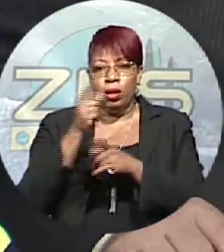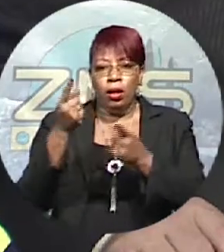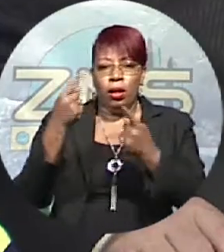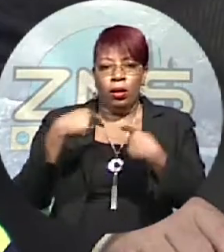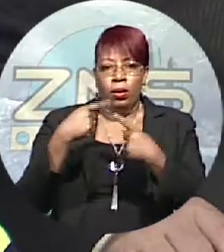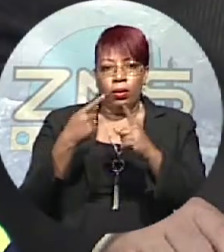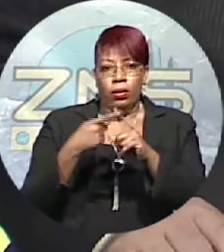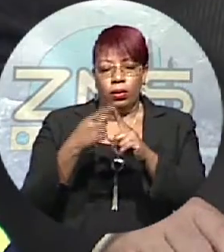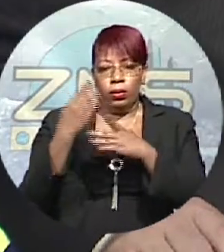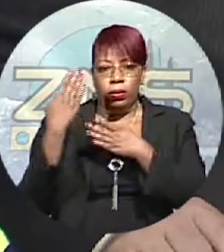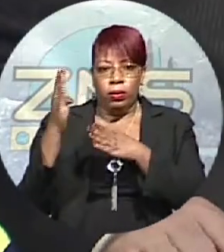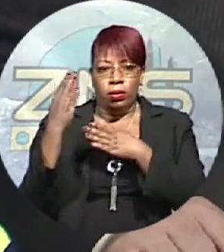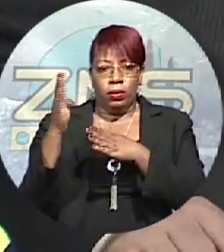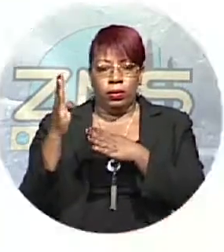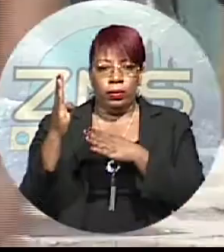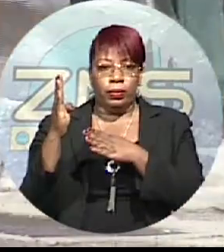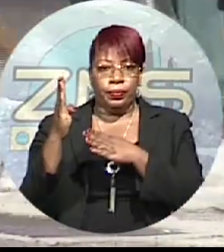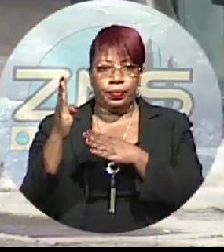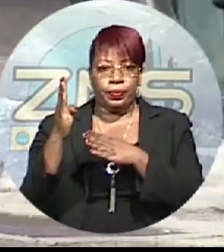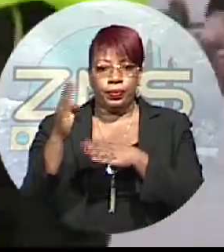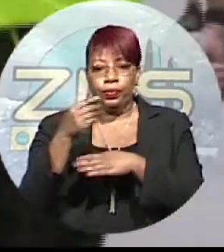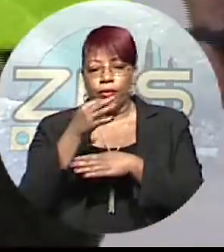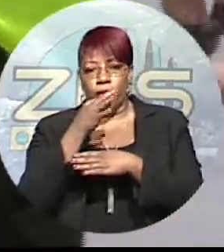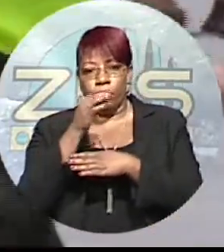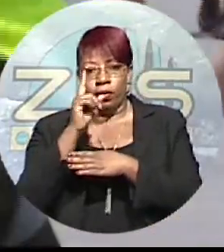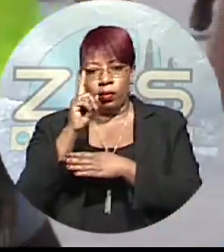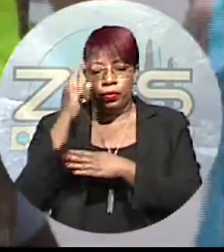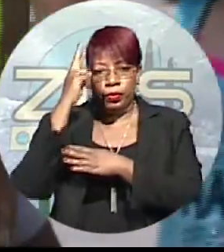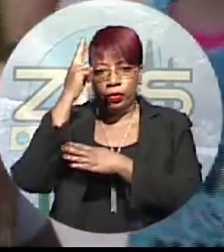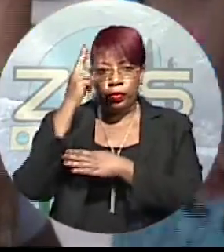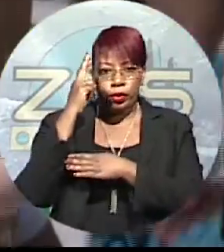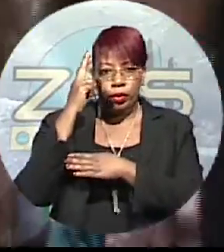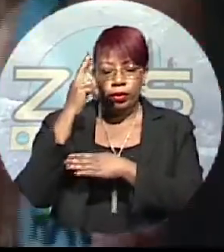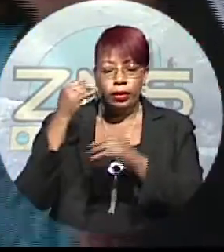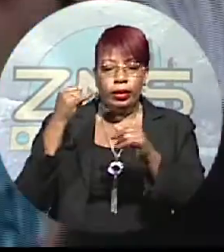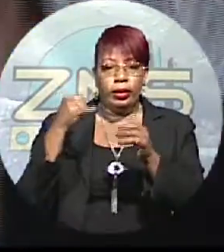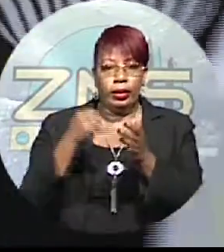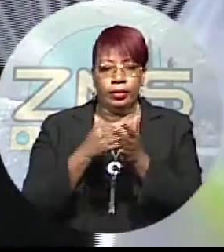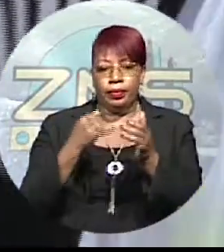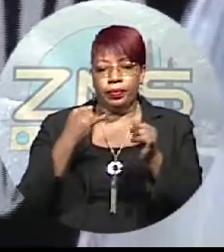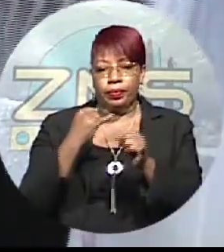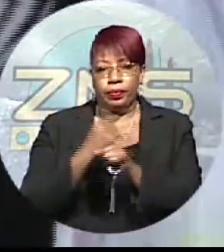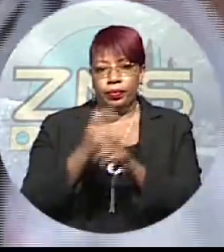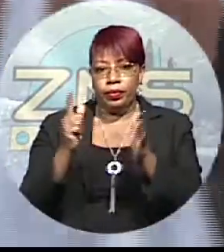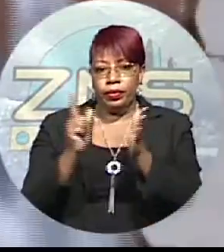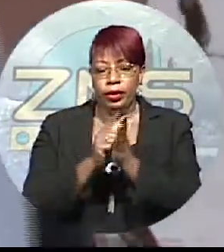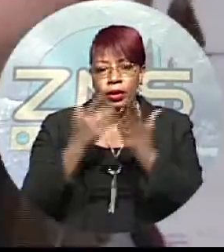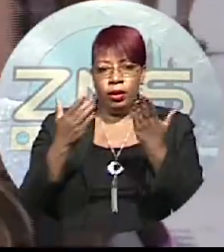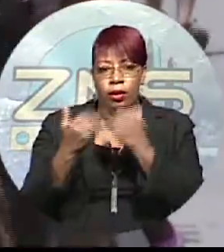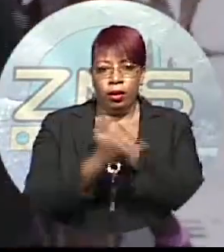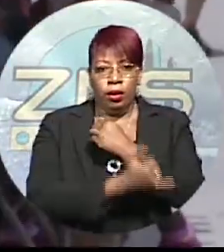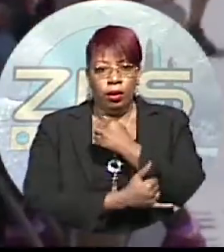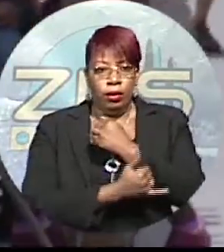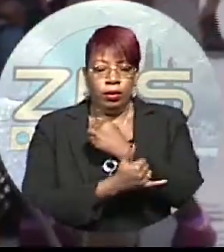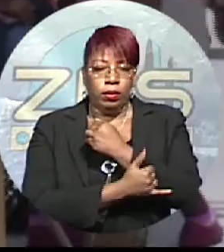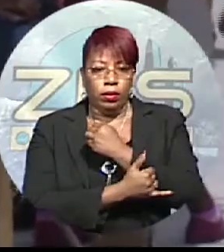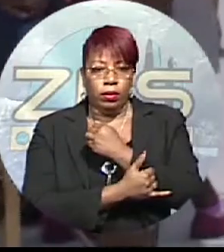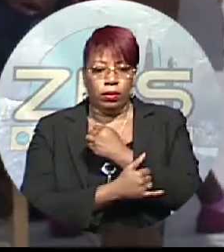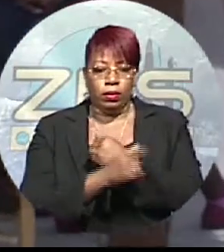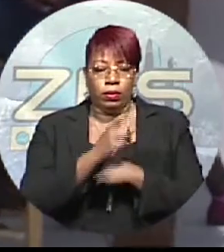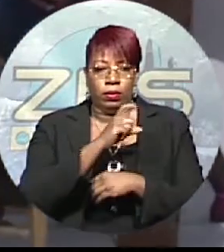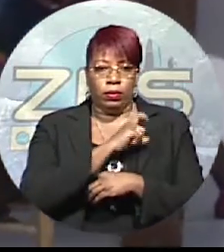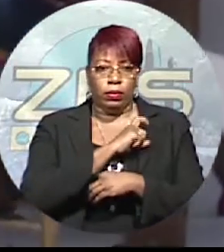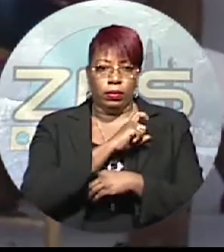the Bahamas to buy dope for one simple reason. It's illegal in this country. He says police are inundated with complaints from